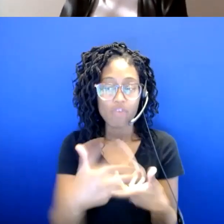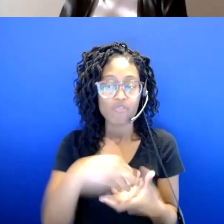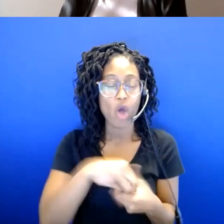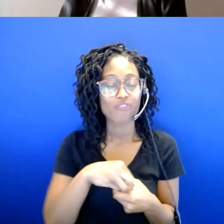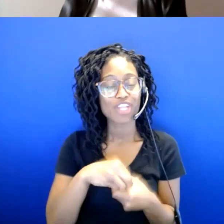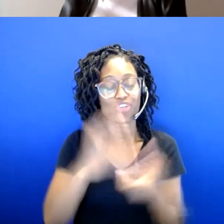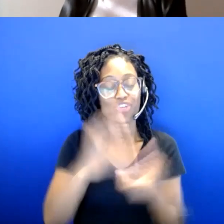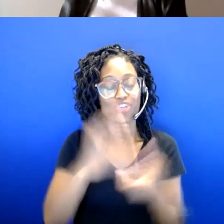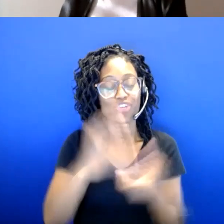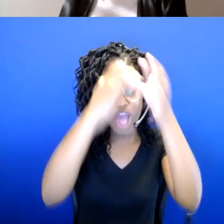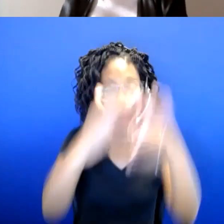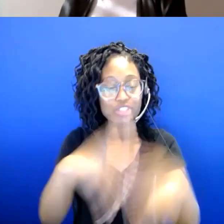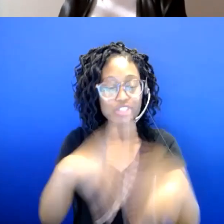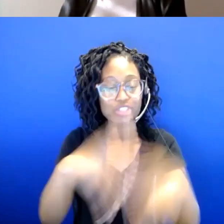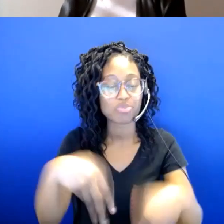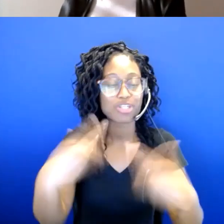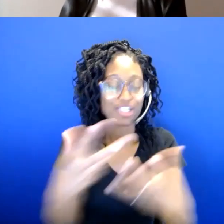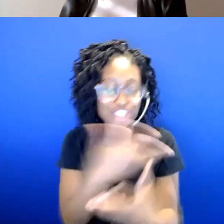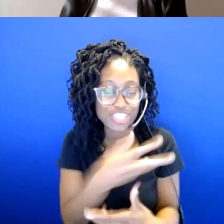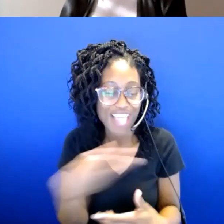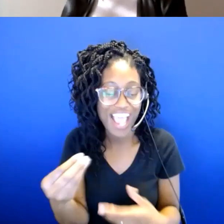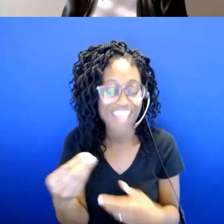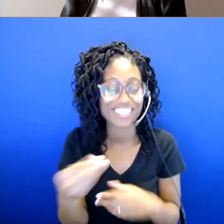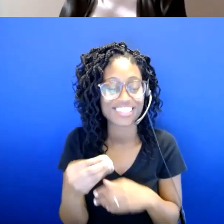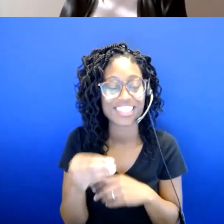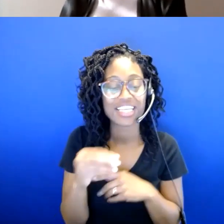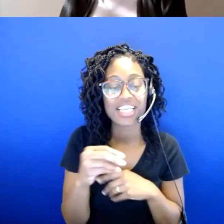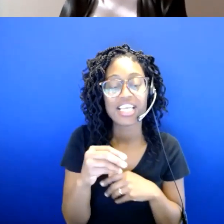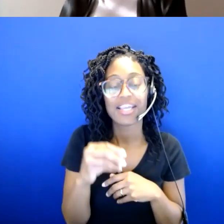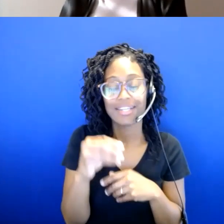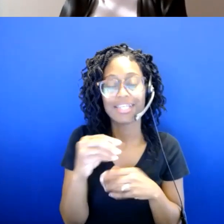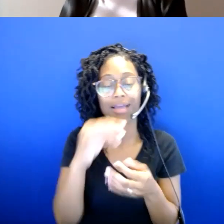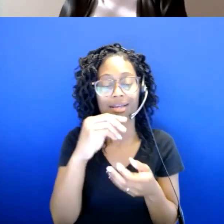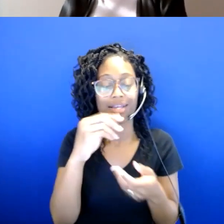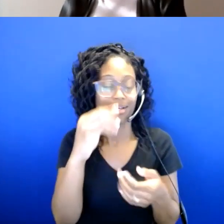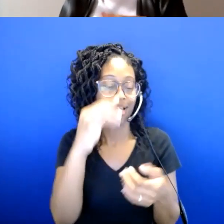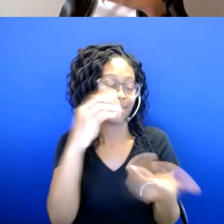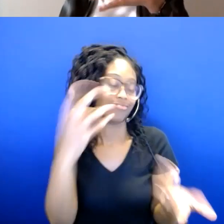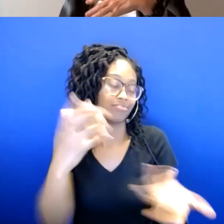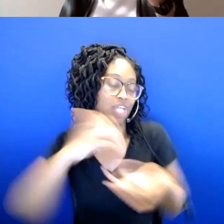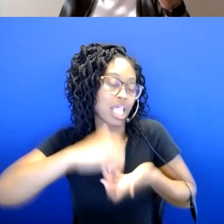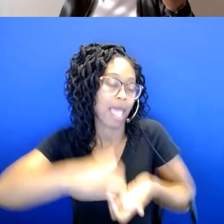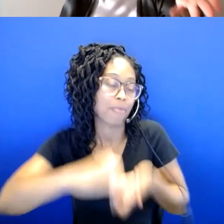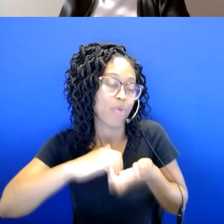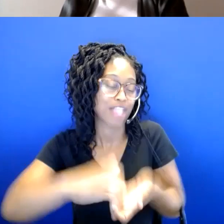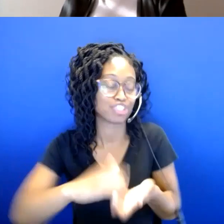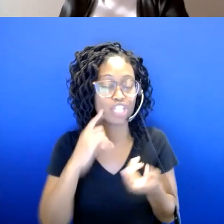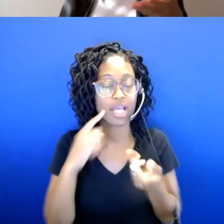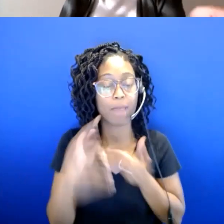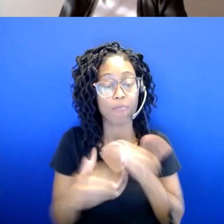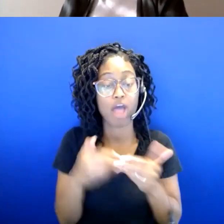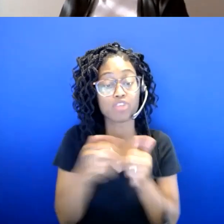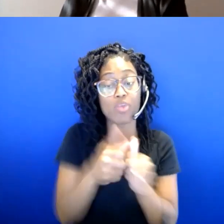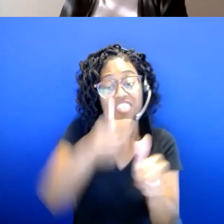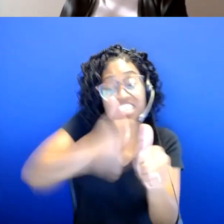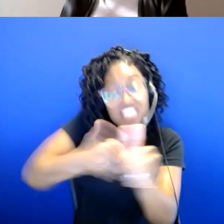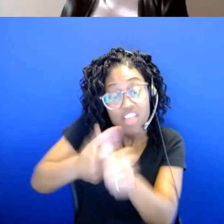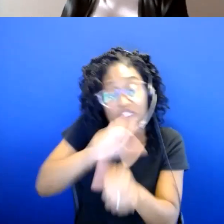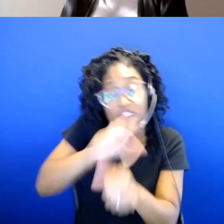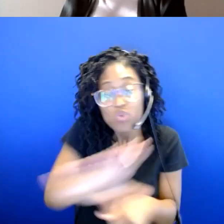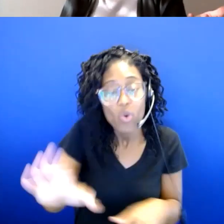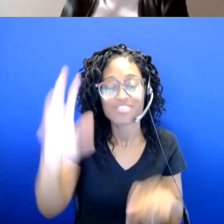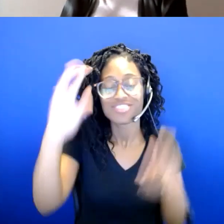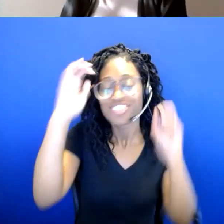production and collaboration process with each of you as scholars, your teams,